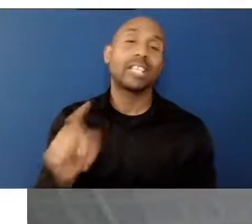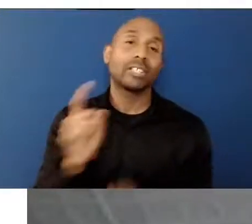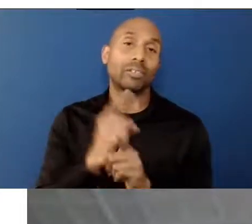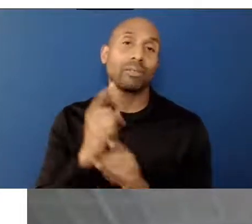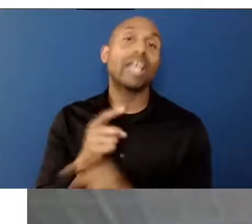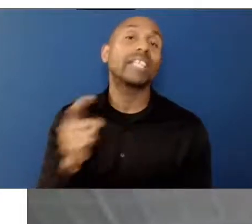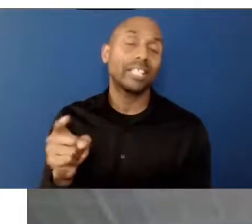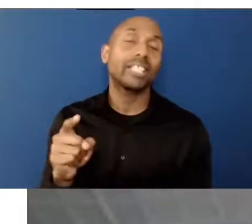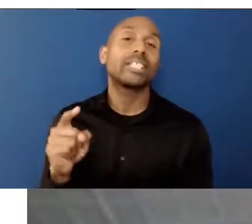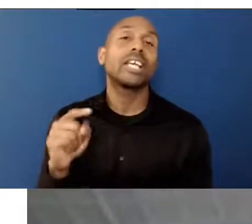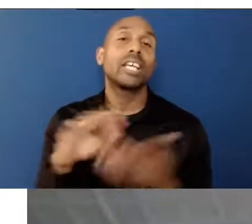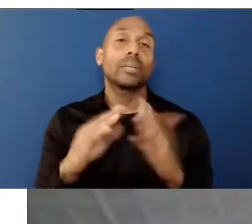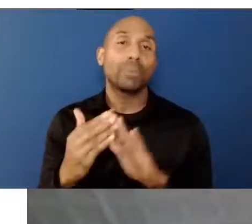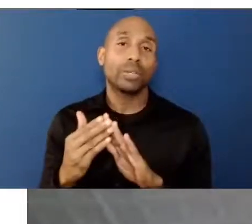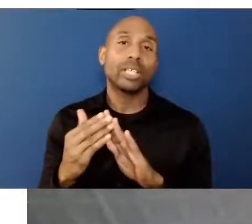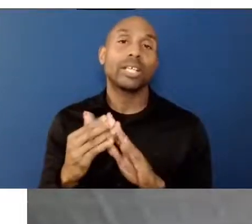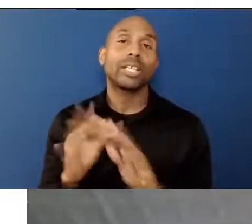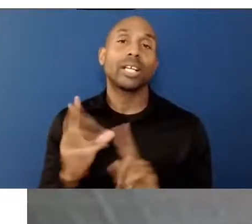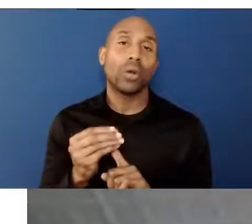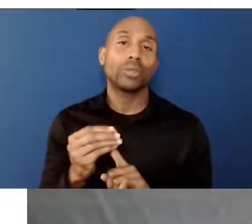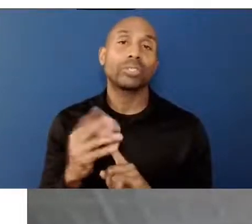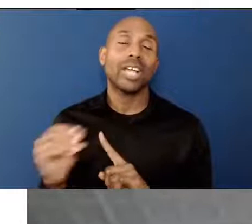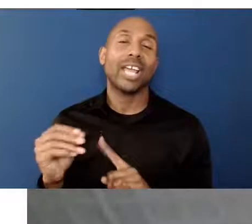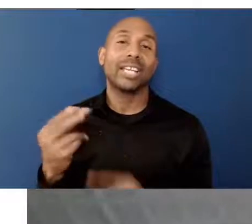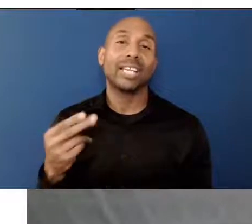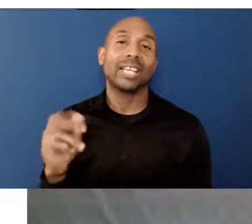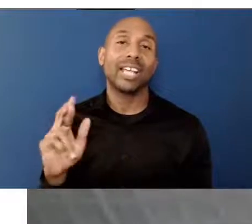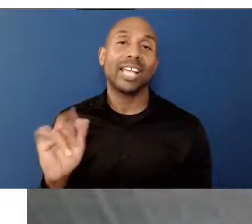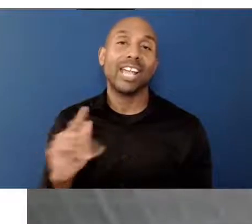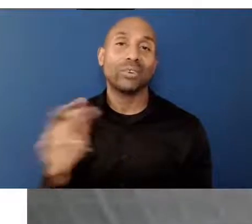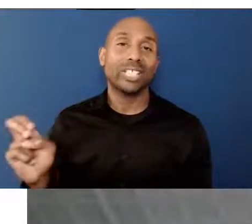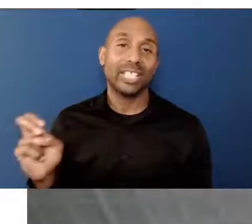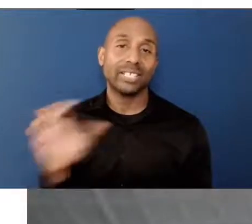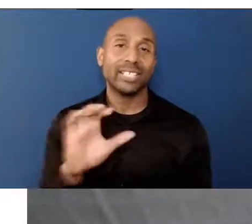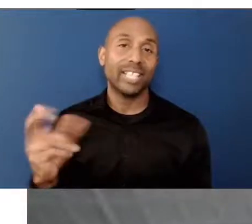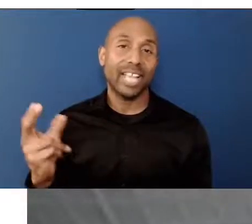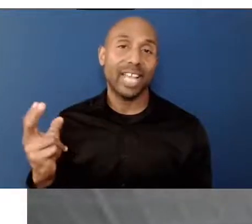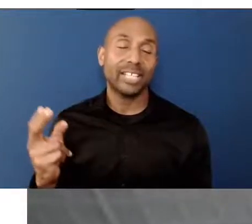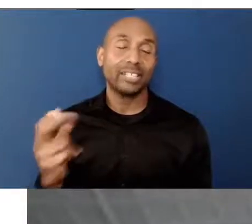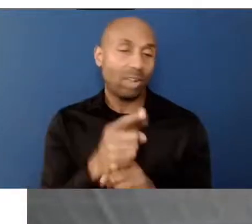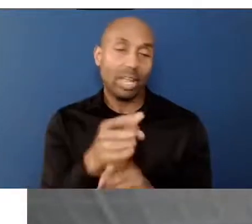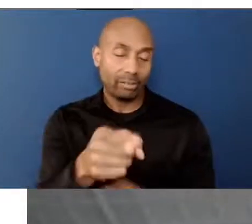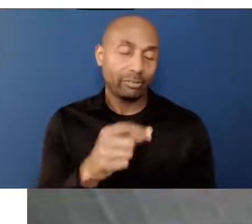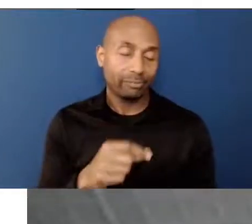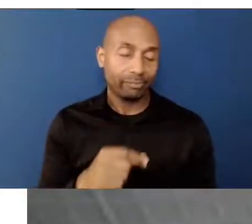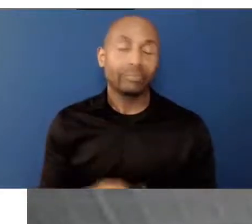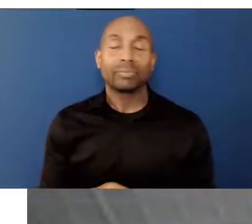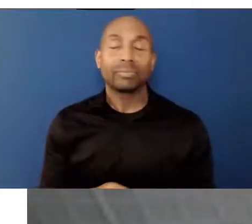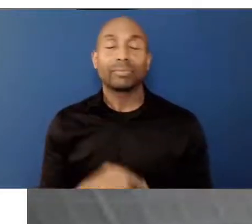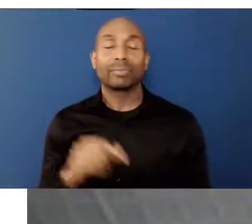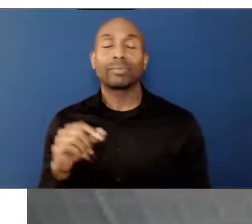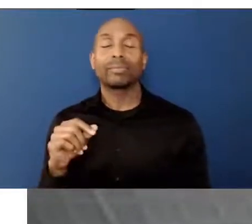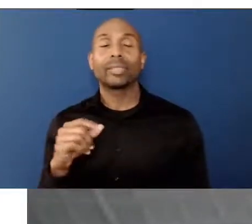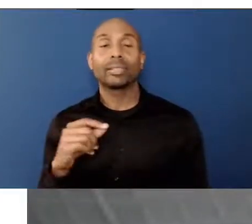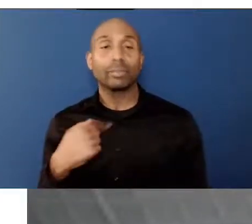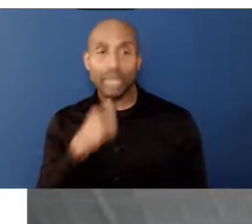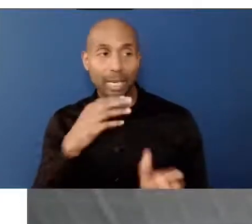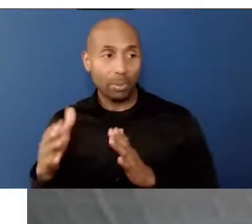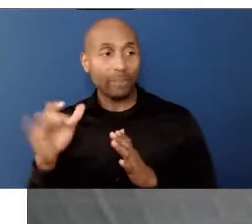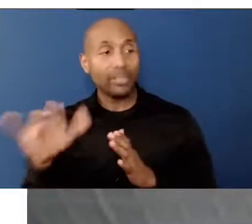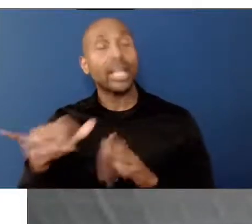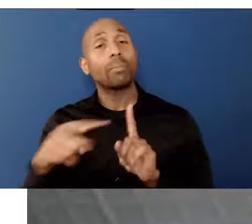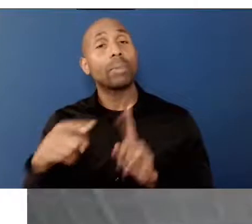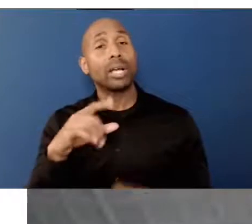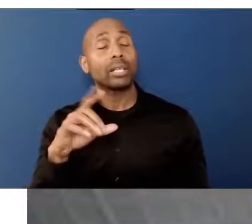Heritage. And I know that we didn't really prepare for that, but Dawn, would you mind sharing just a little bit about the